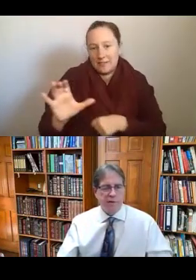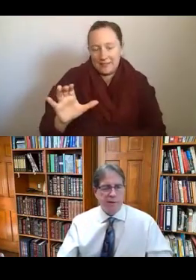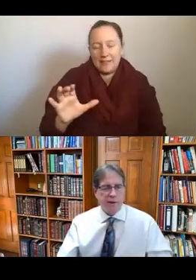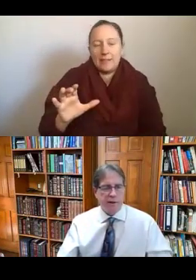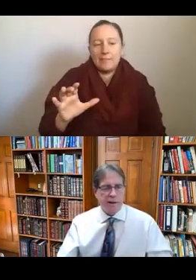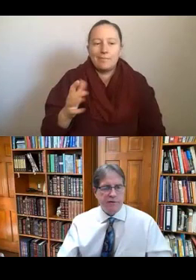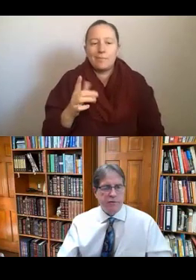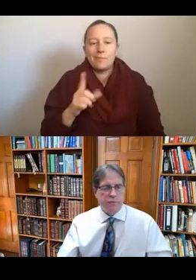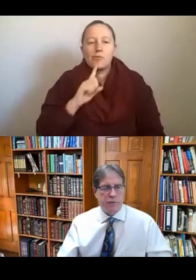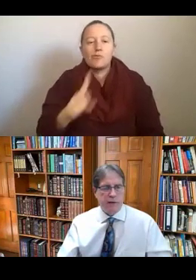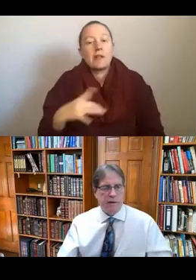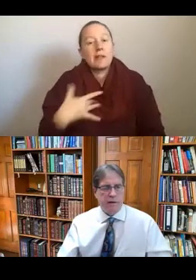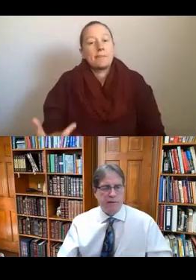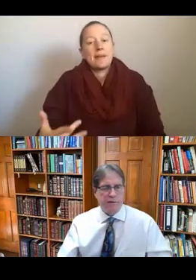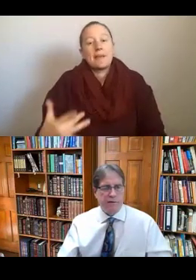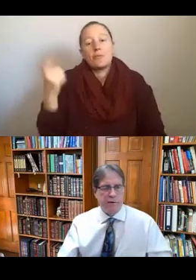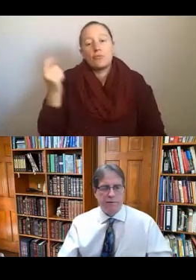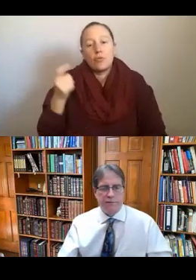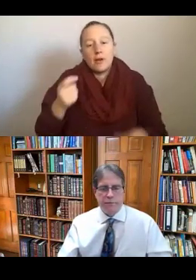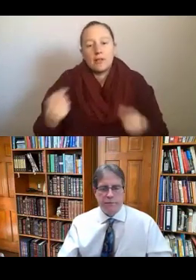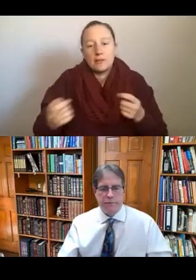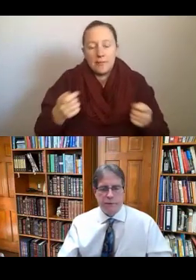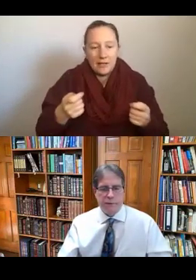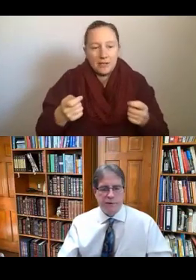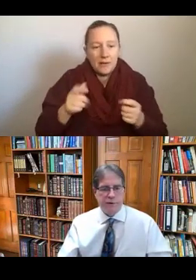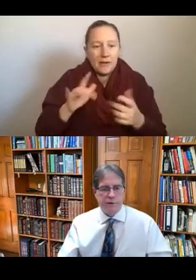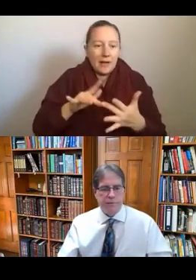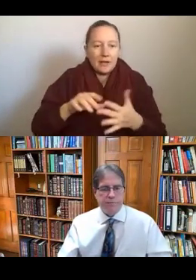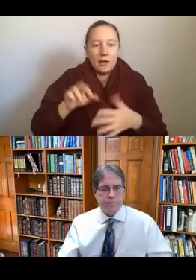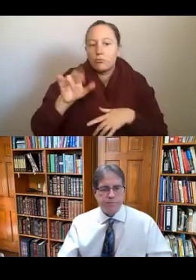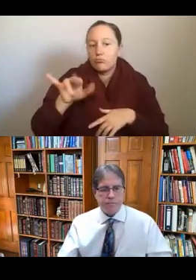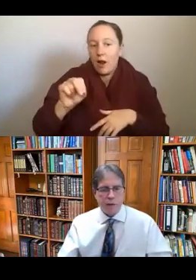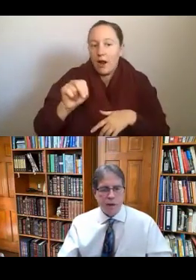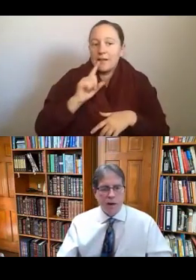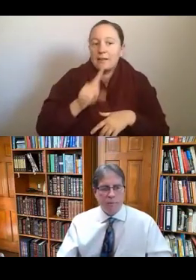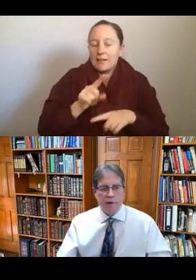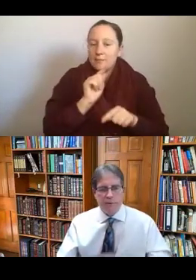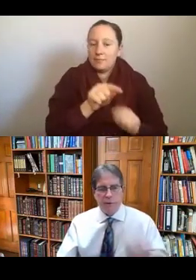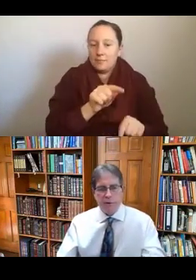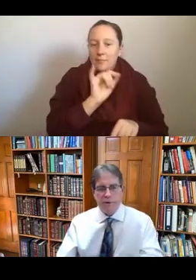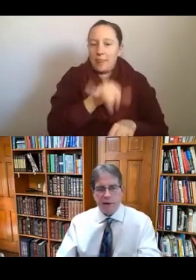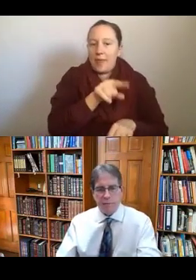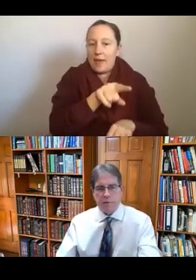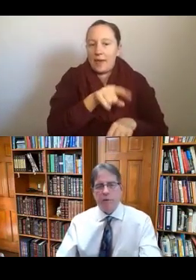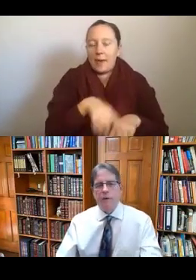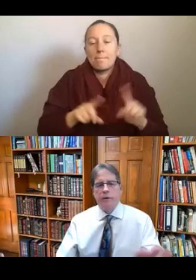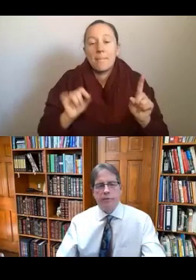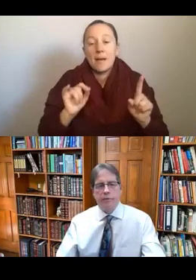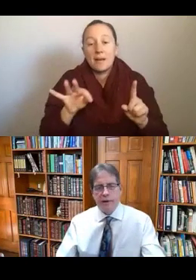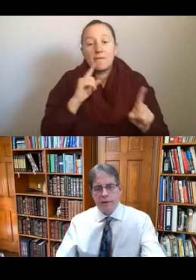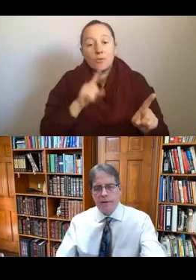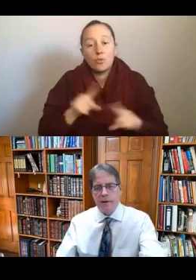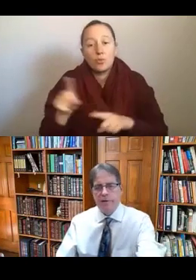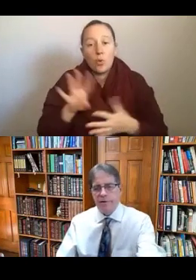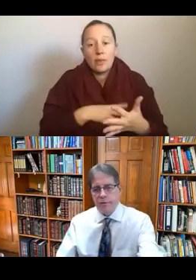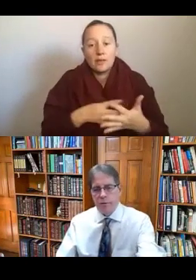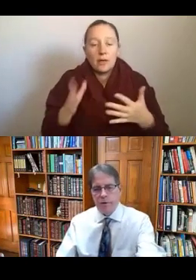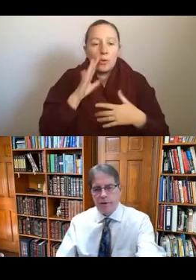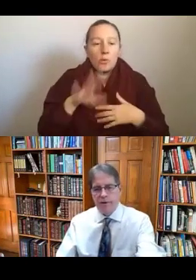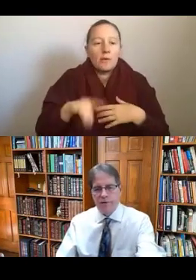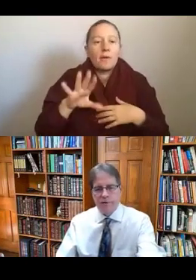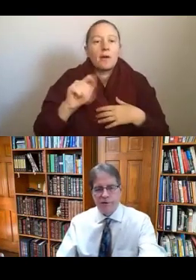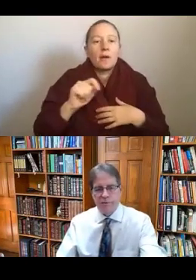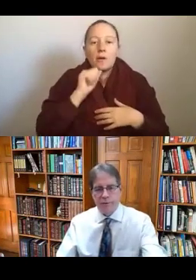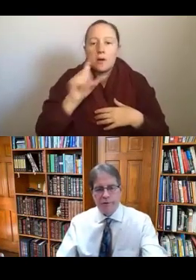grants management contacts, and Ryan is listed here for our institute. But if you go to the table, you will find out not just